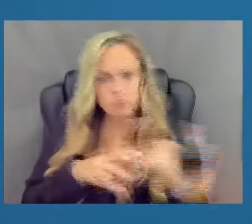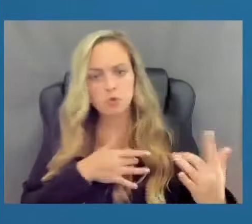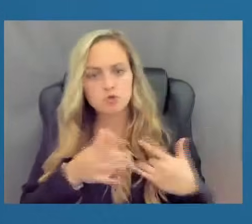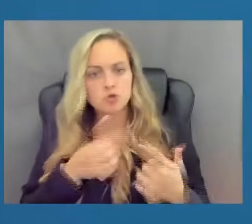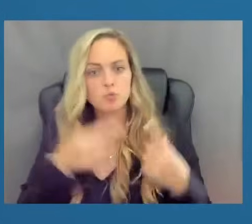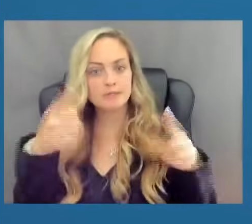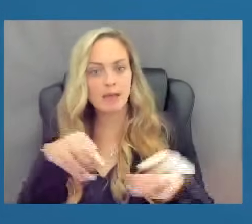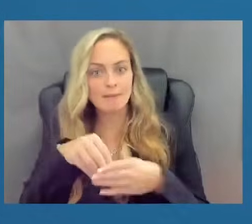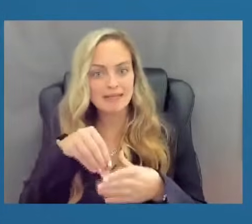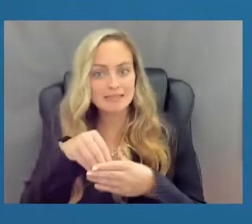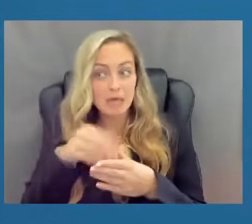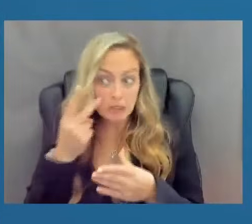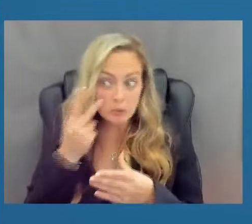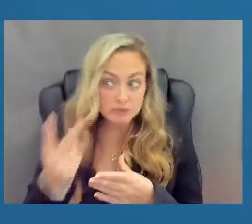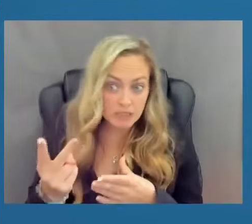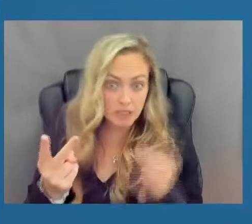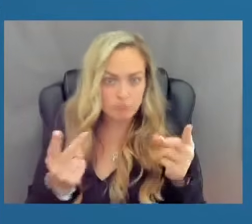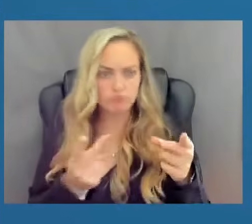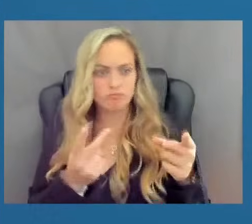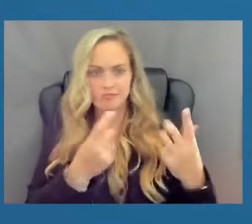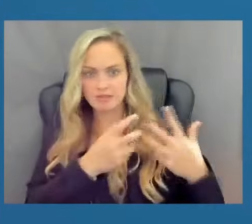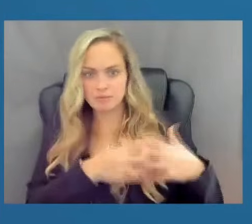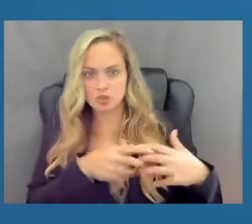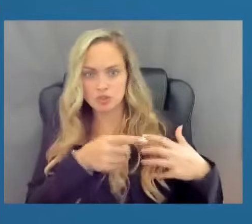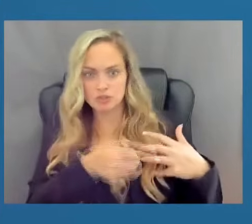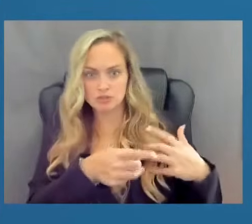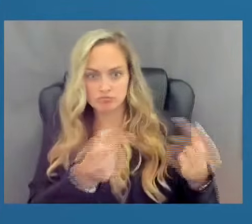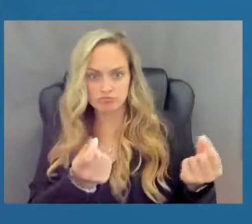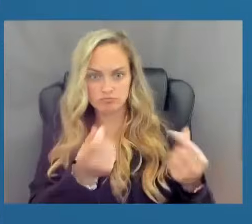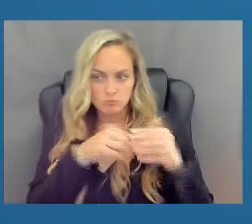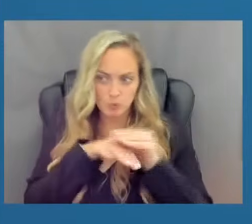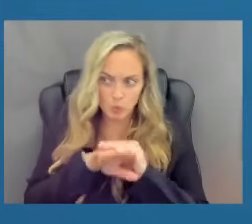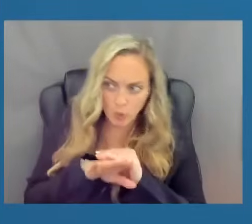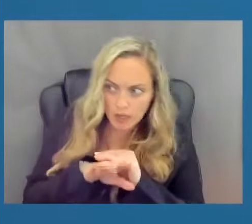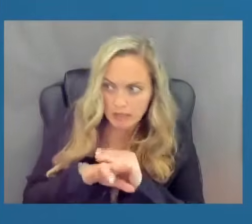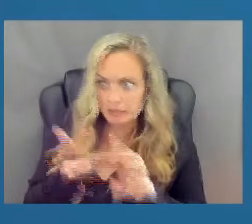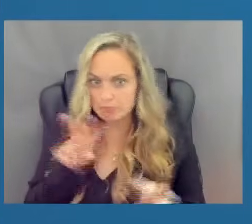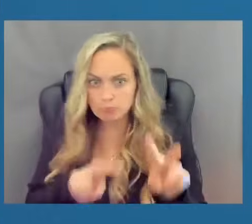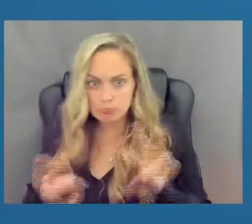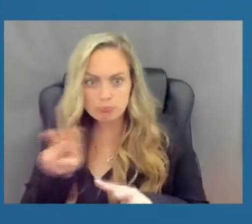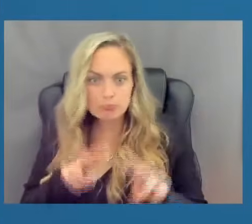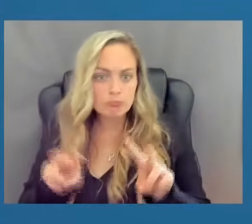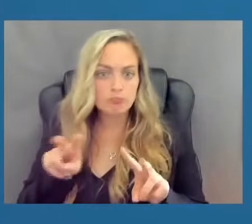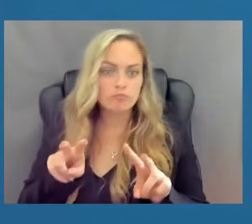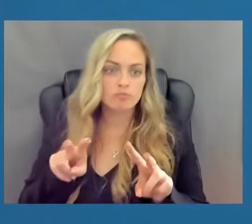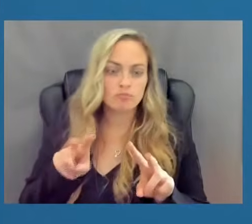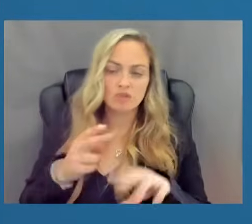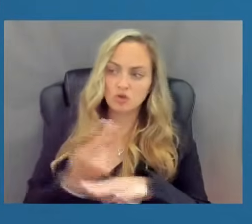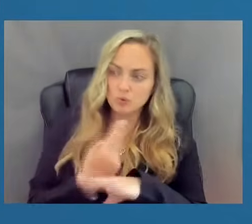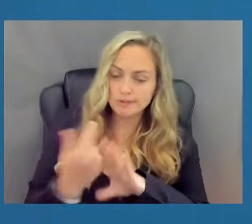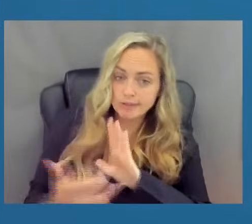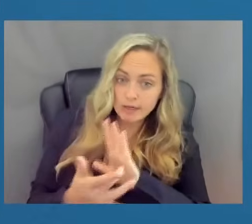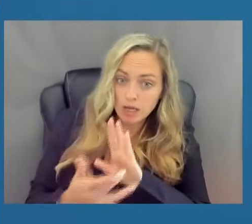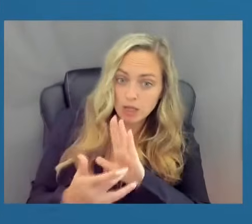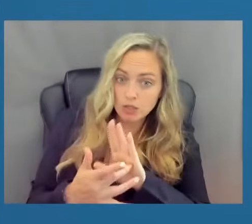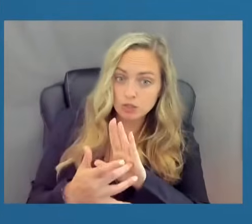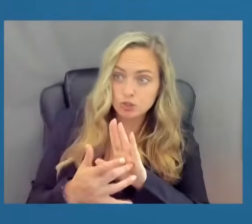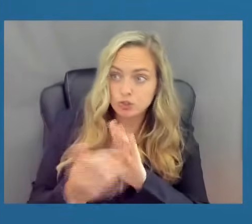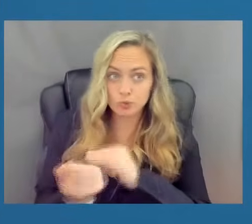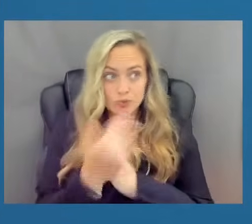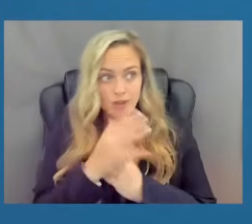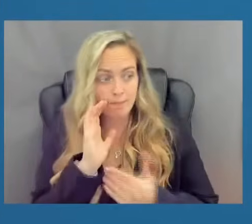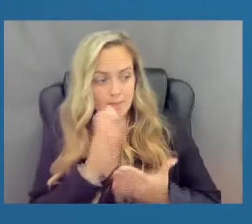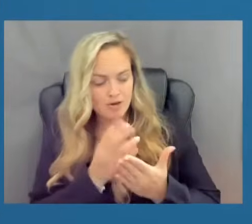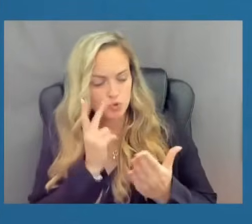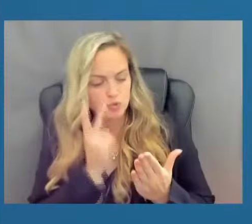there, literally this robot can go into it and use technology to send back photos, send